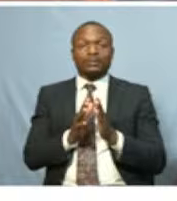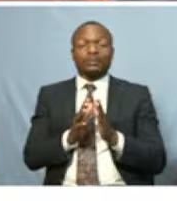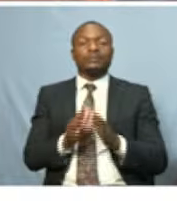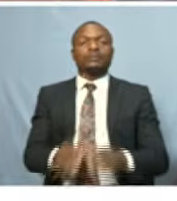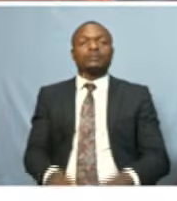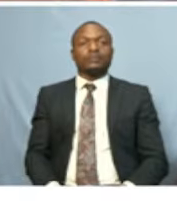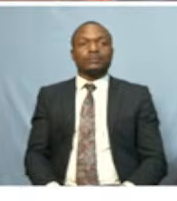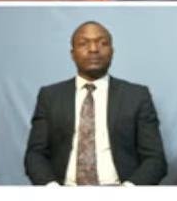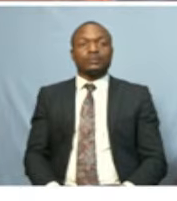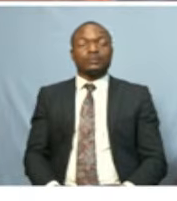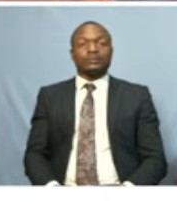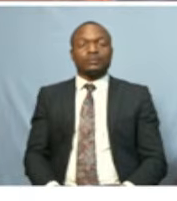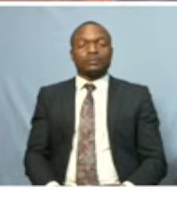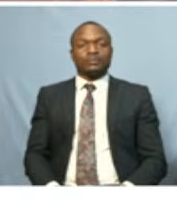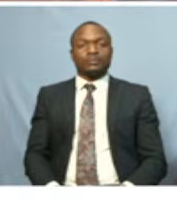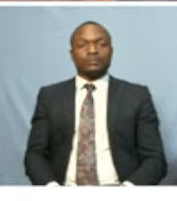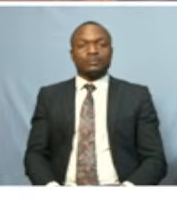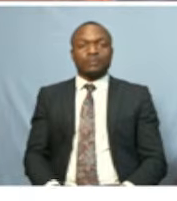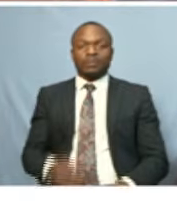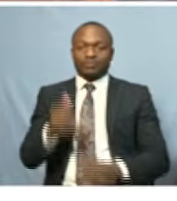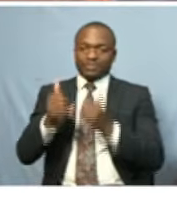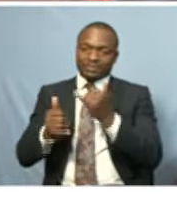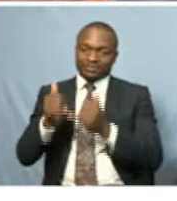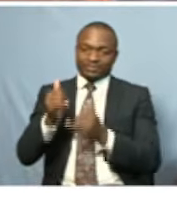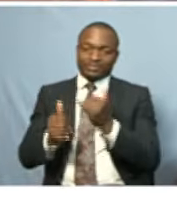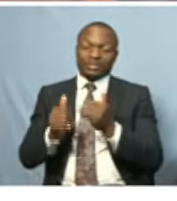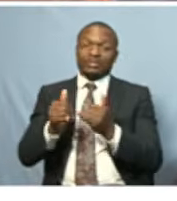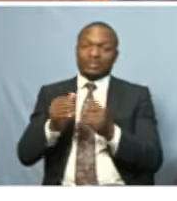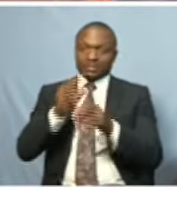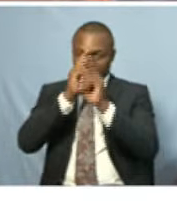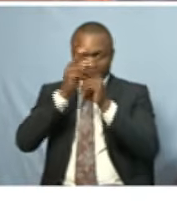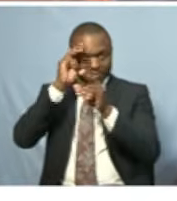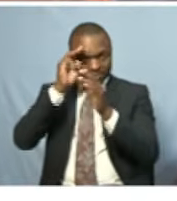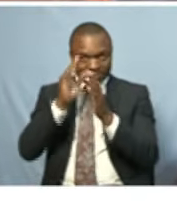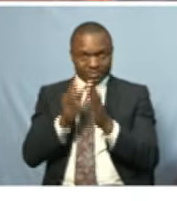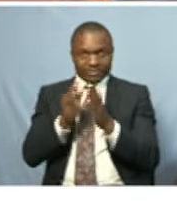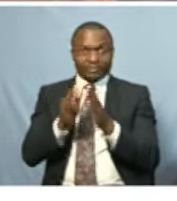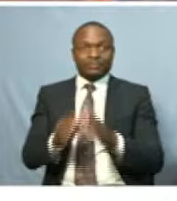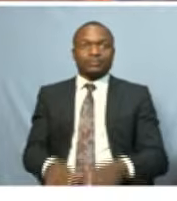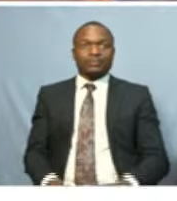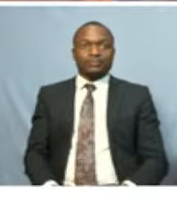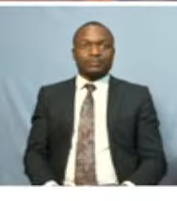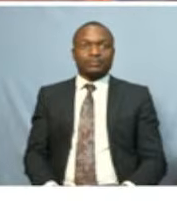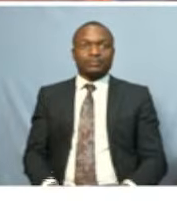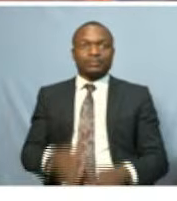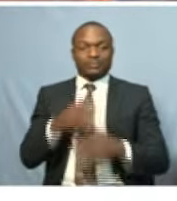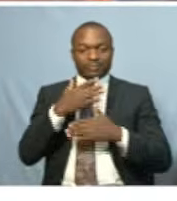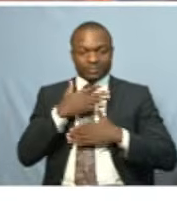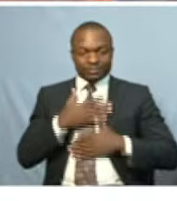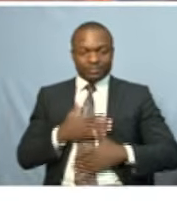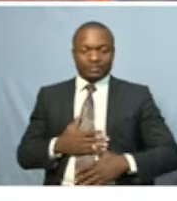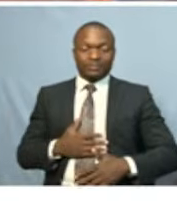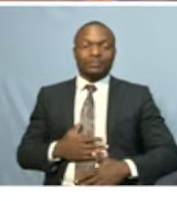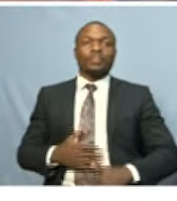us, the journey towards building a united, prospective, and peaceful Zambia is, I'm just about to